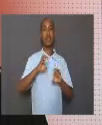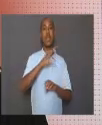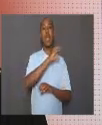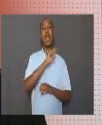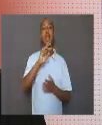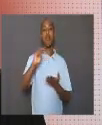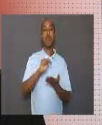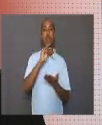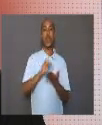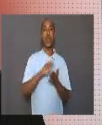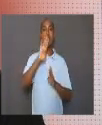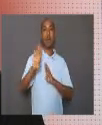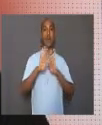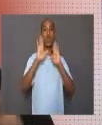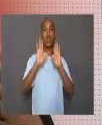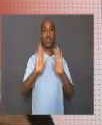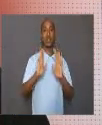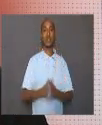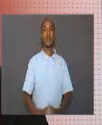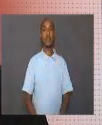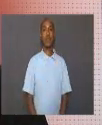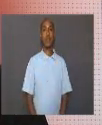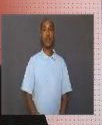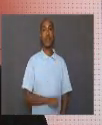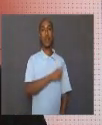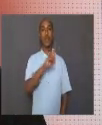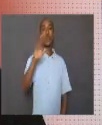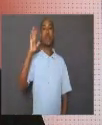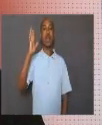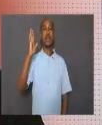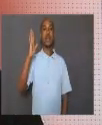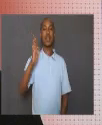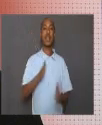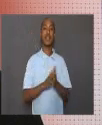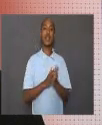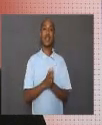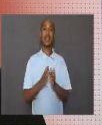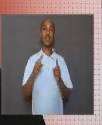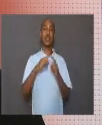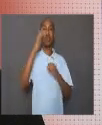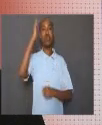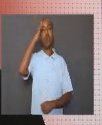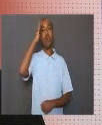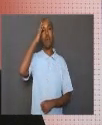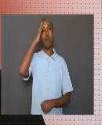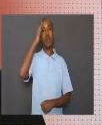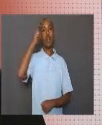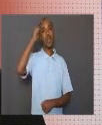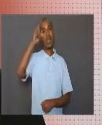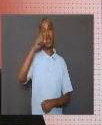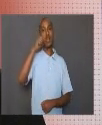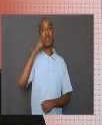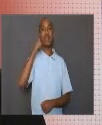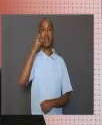molecular biology. You might also be interested to know that he is one